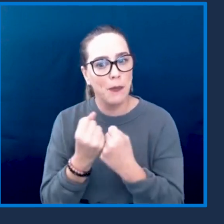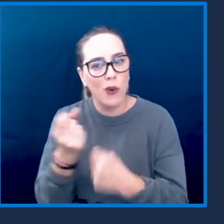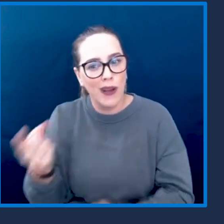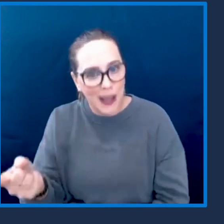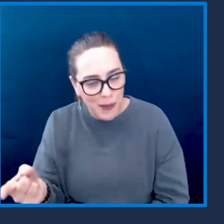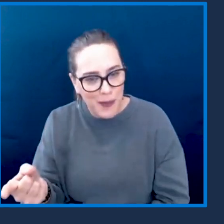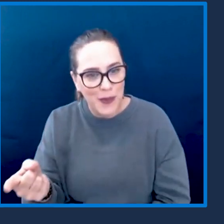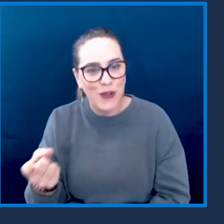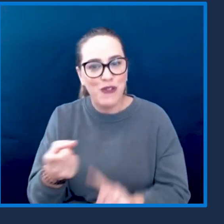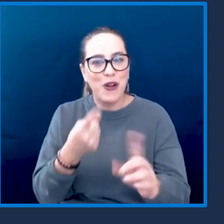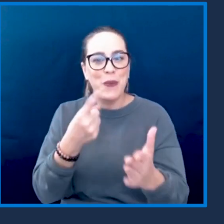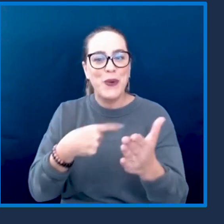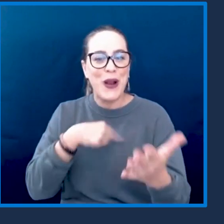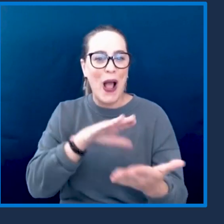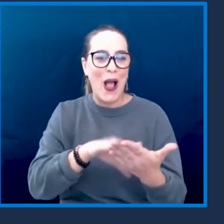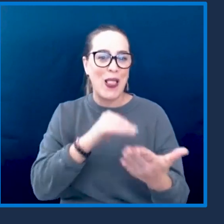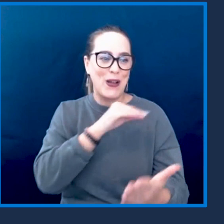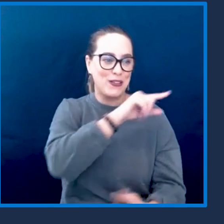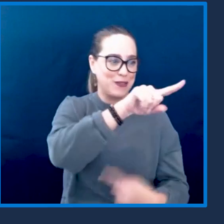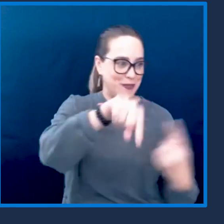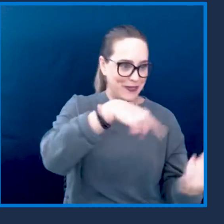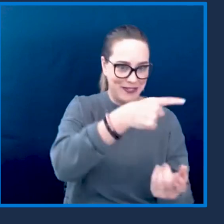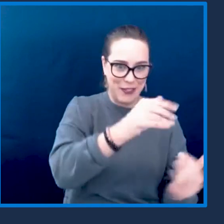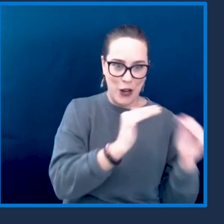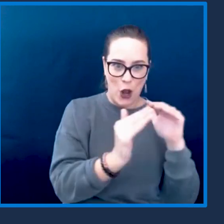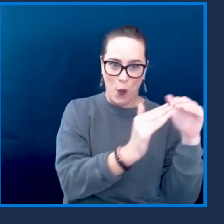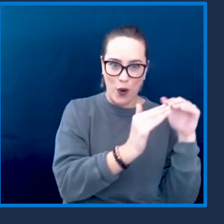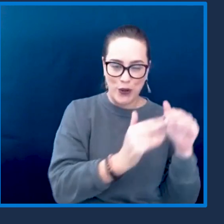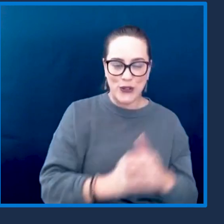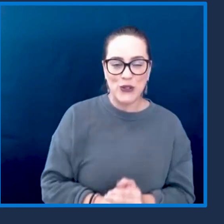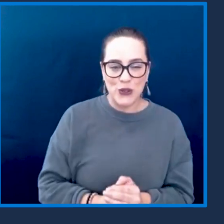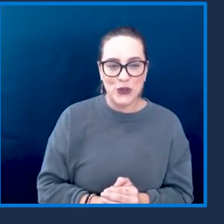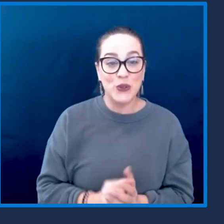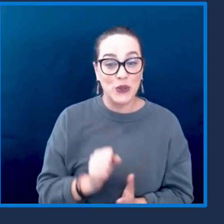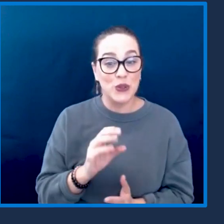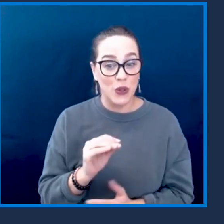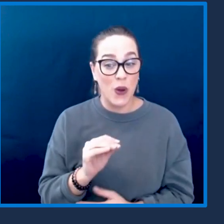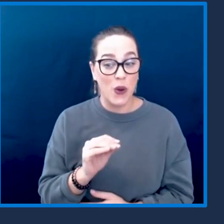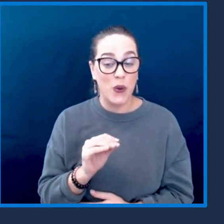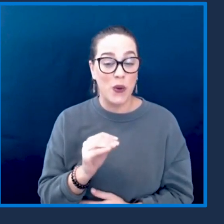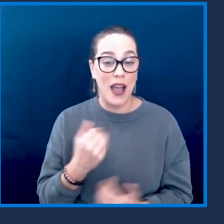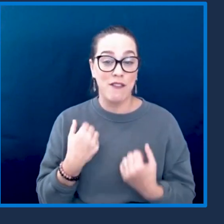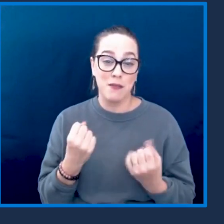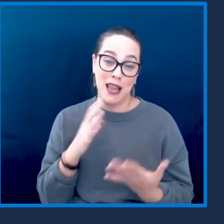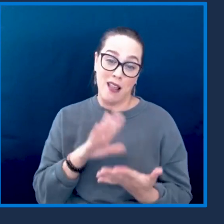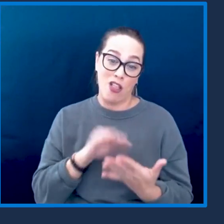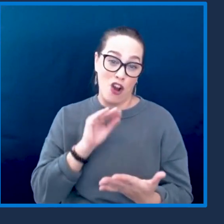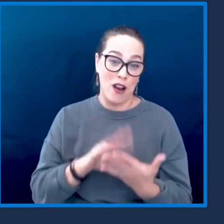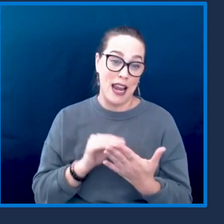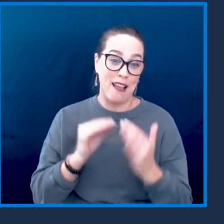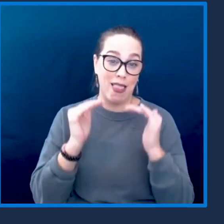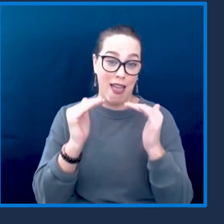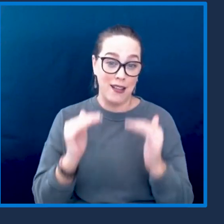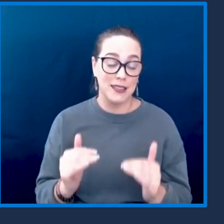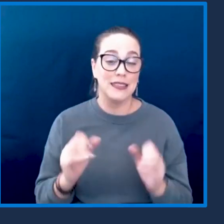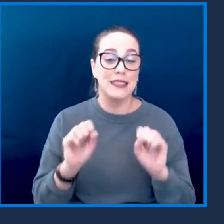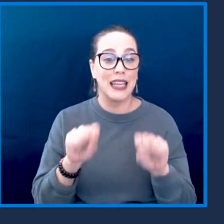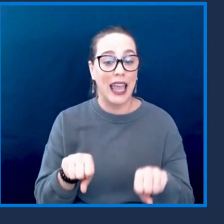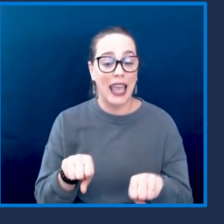colleagues. With each story shared, there's lessons to be learned about how people with disabilities can best feel